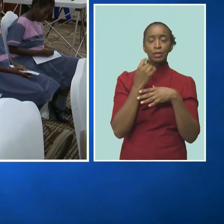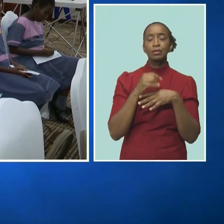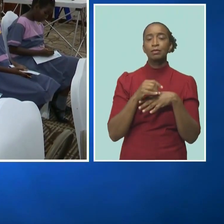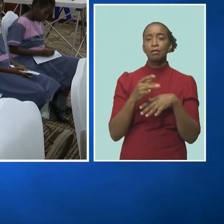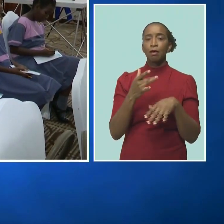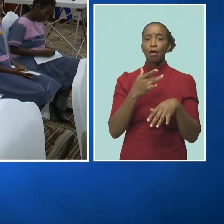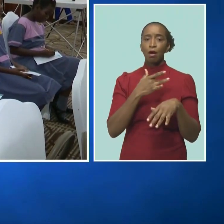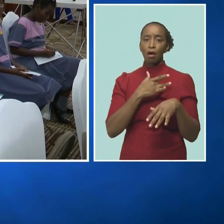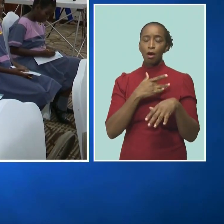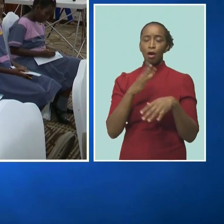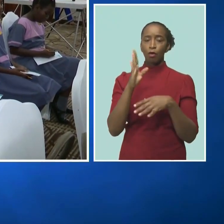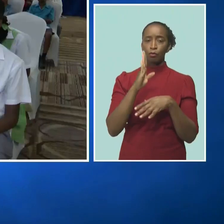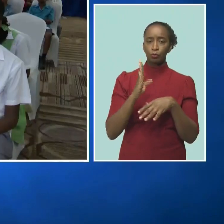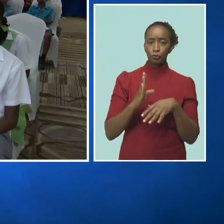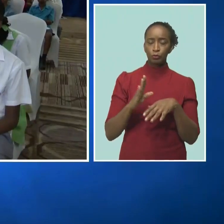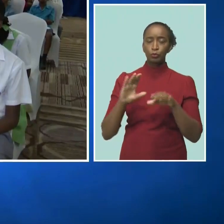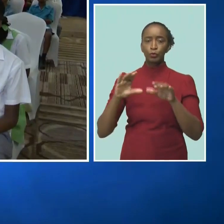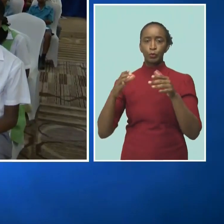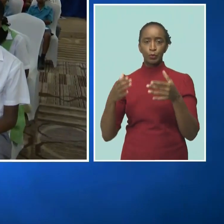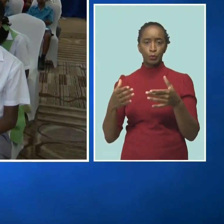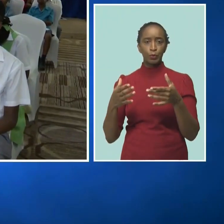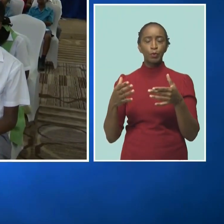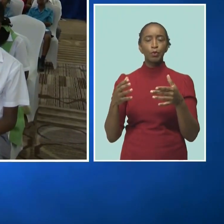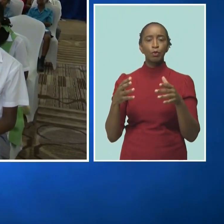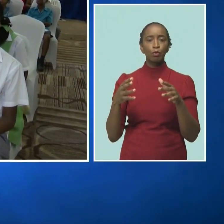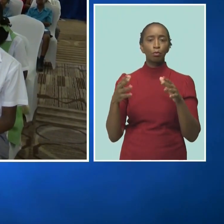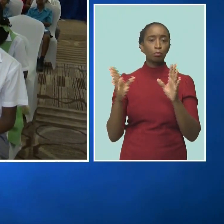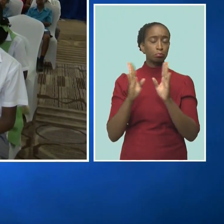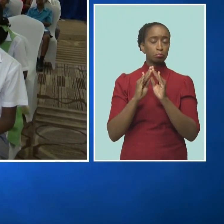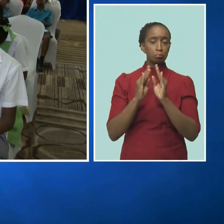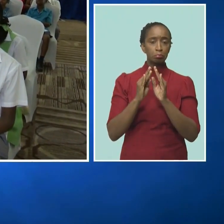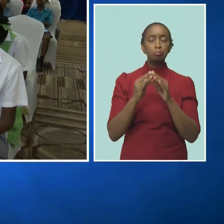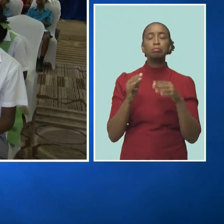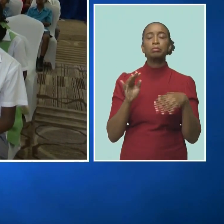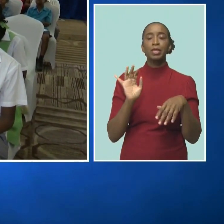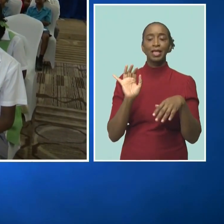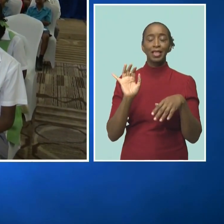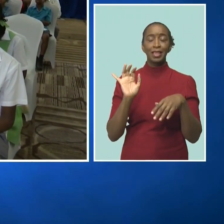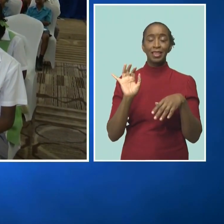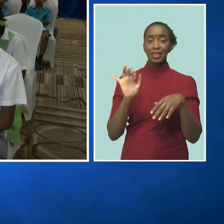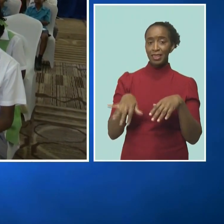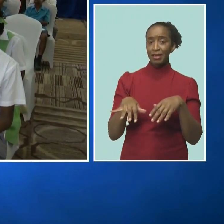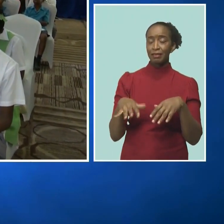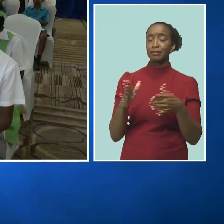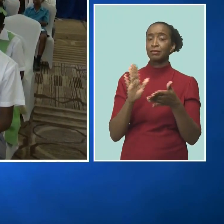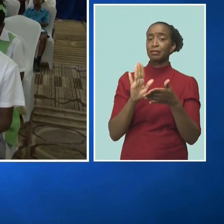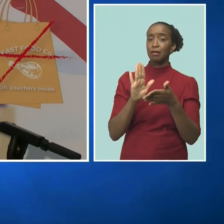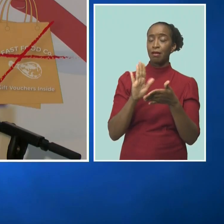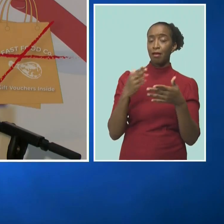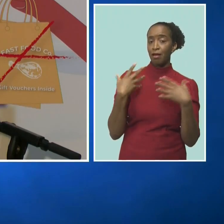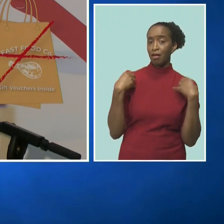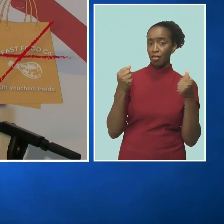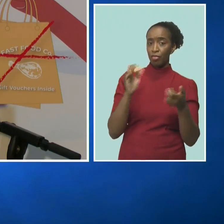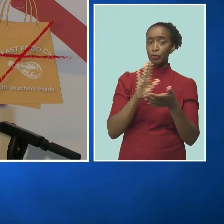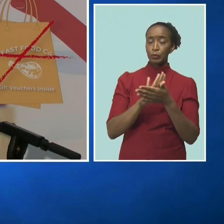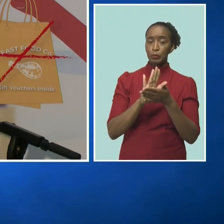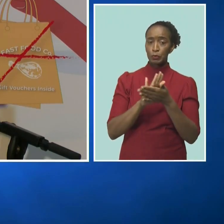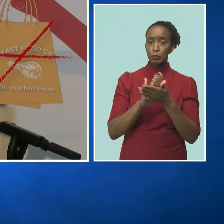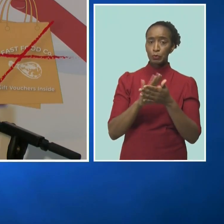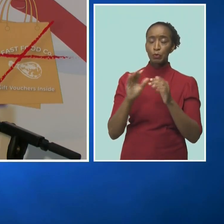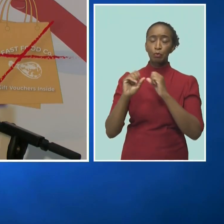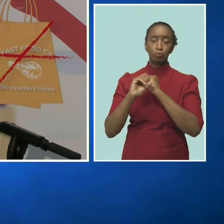Us. It's time to ban unhealthy food marketing in schools campaign. We have got, obviously, to approach